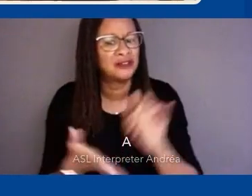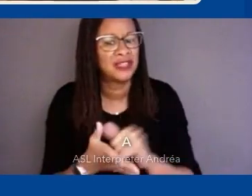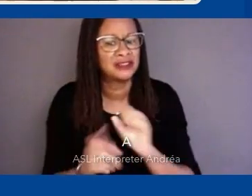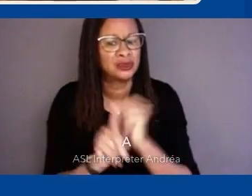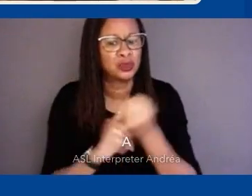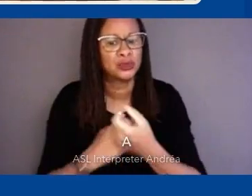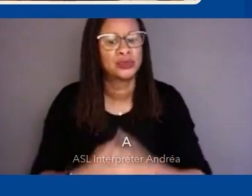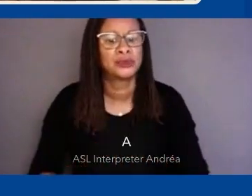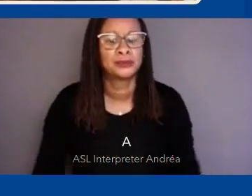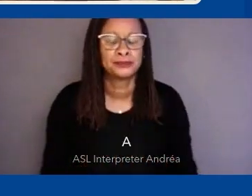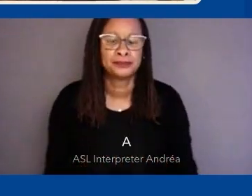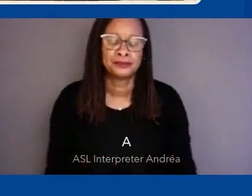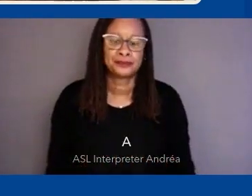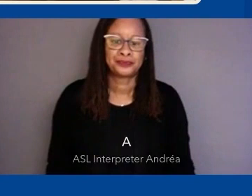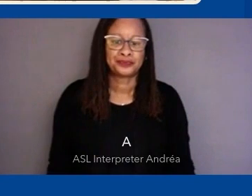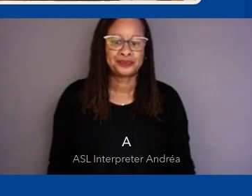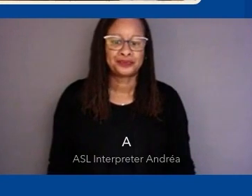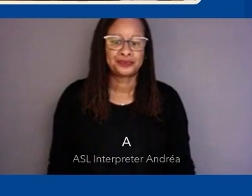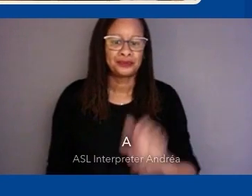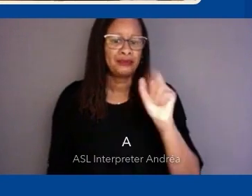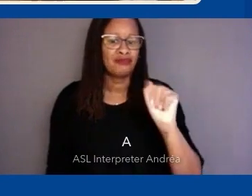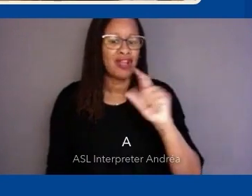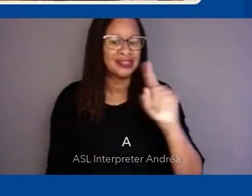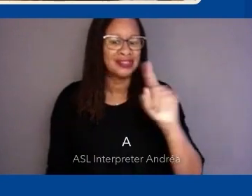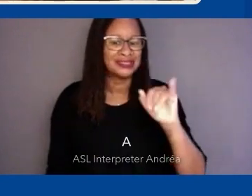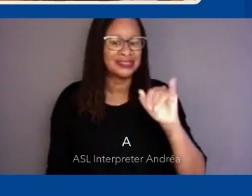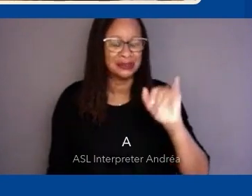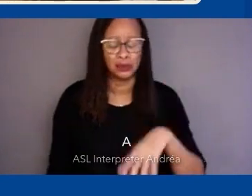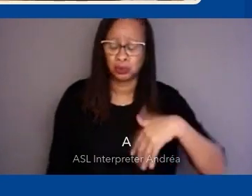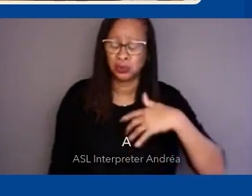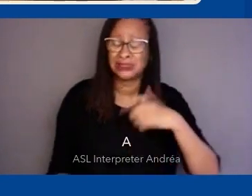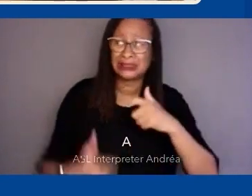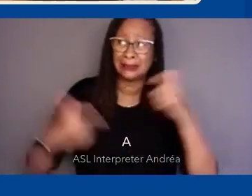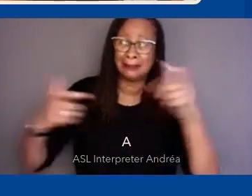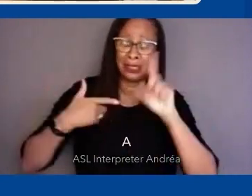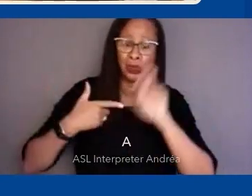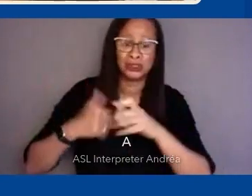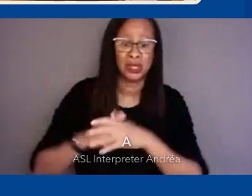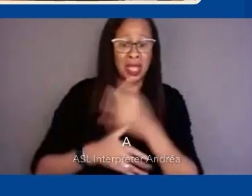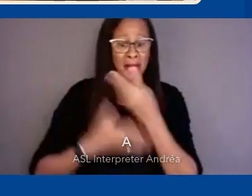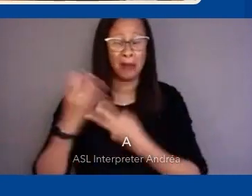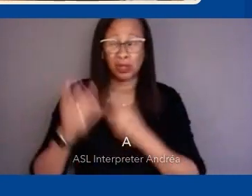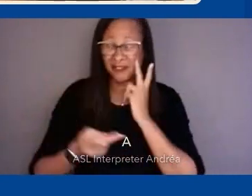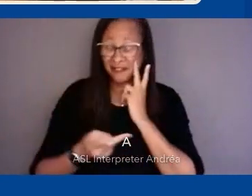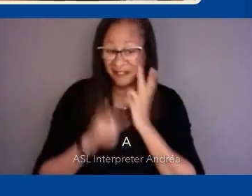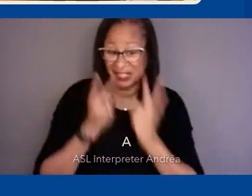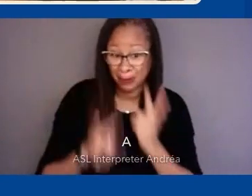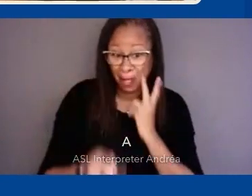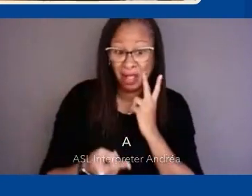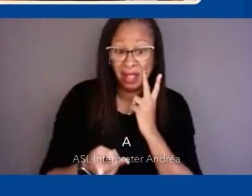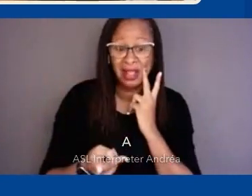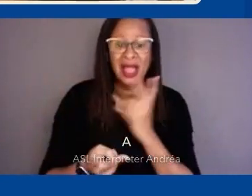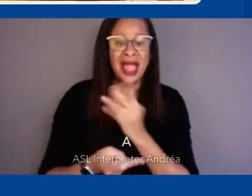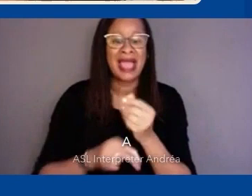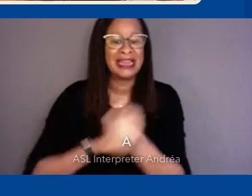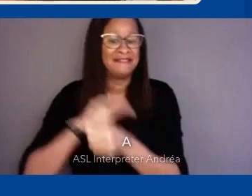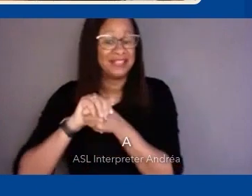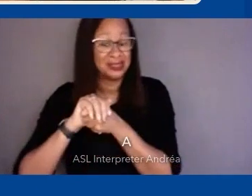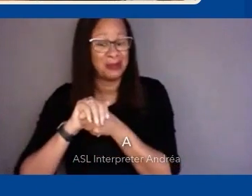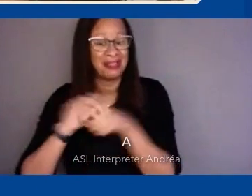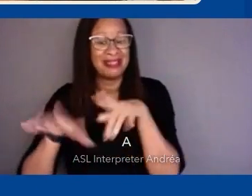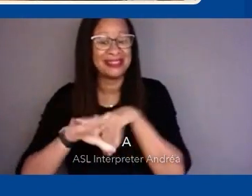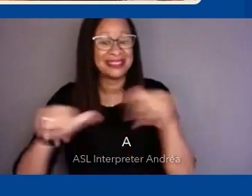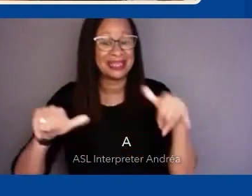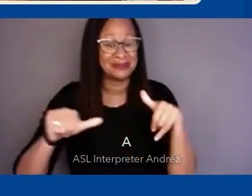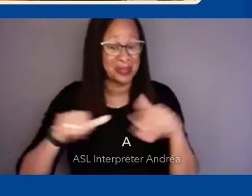Yeah, such a big question. I mean, we're both visible. We're both visible and invisible at the same time.